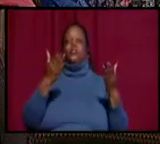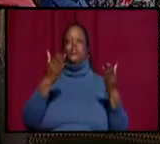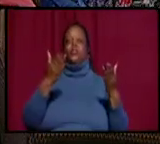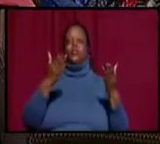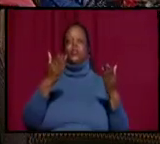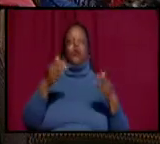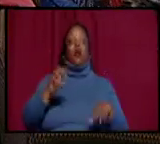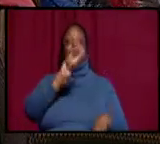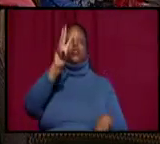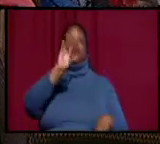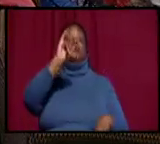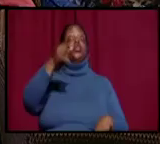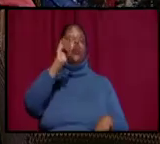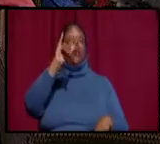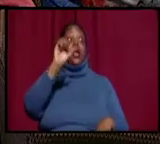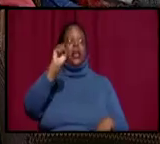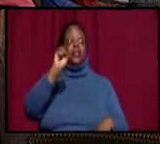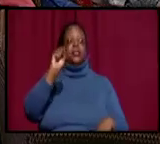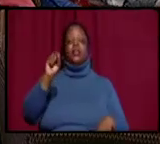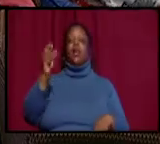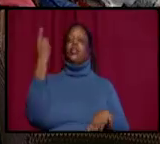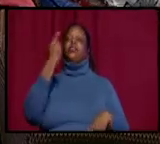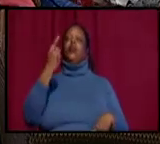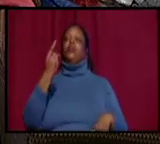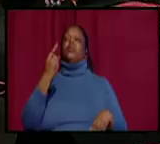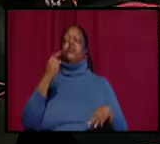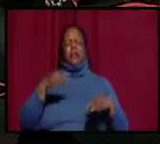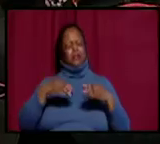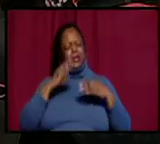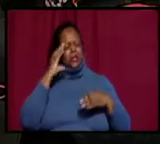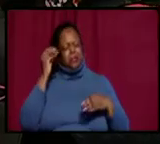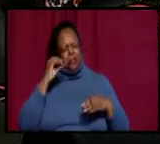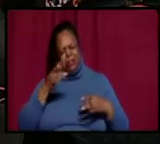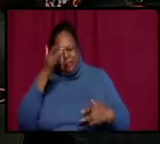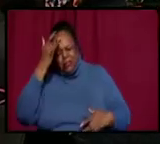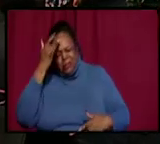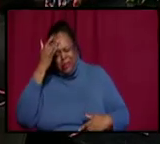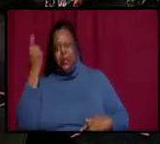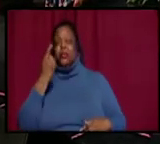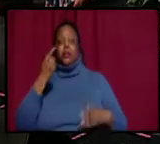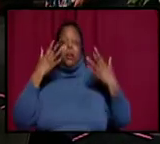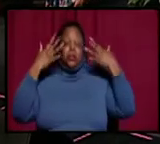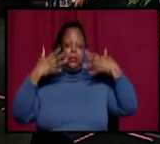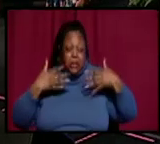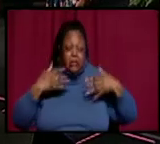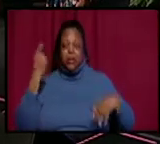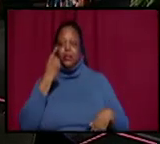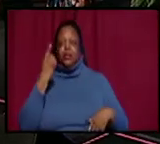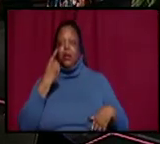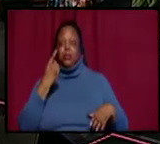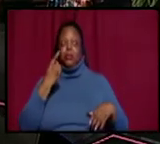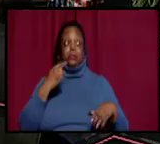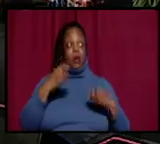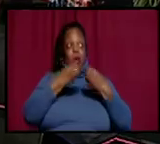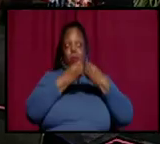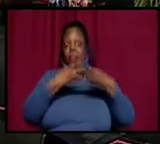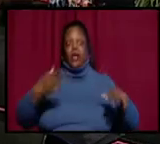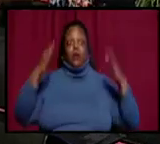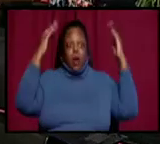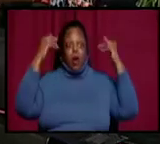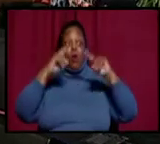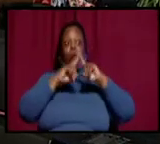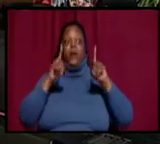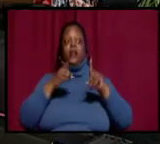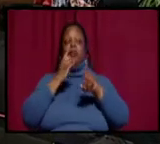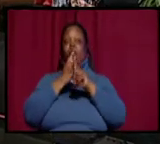on WJYS. Somebody's troubled. Somebody's depressed. Somebody's oppressed. But break